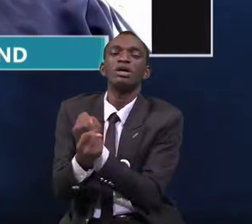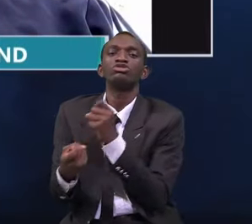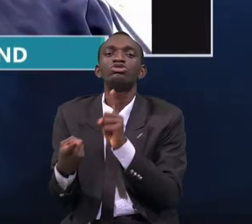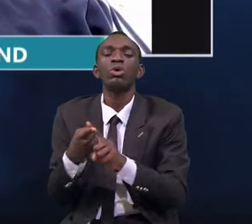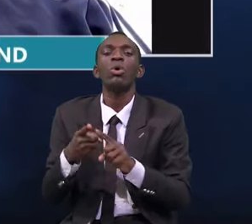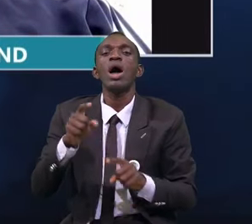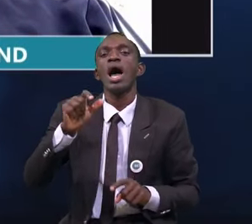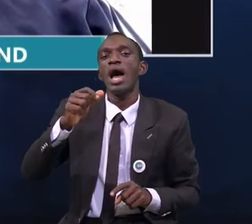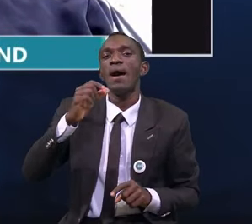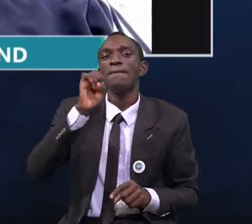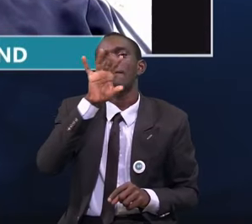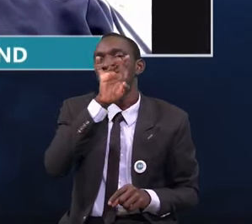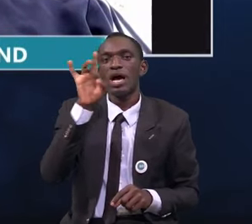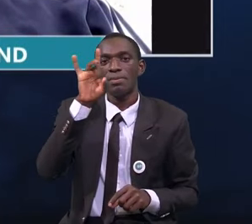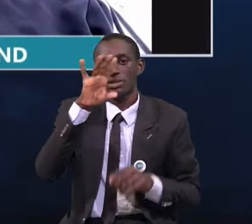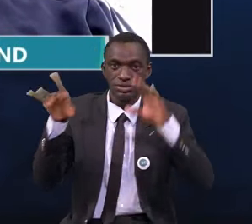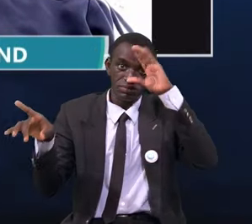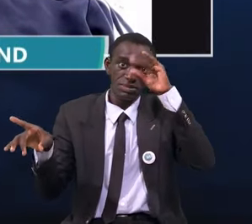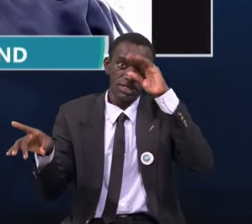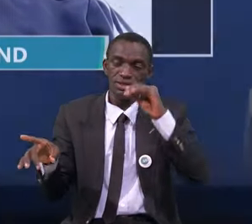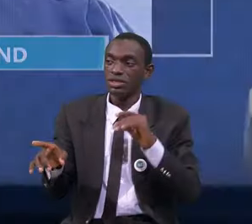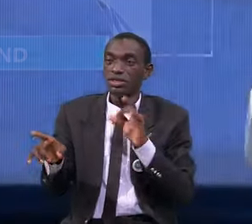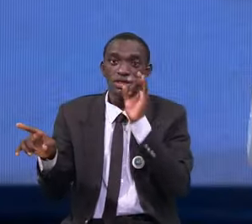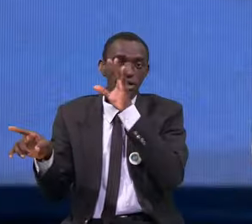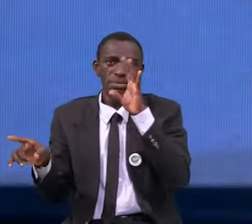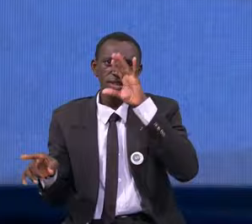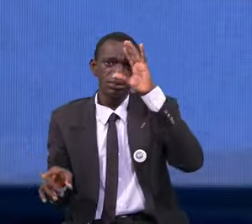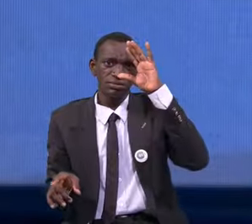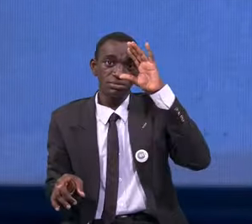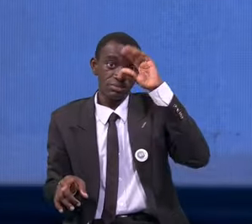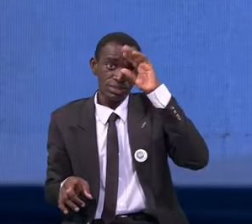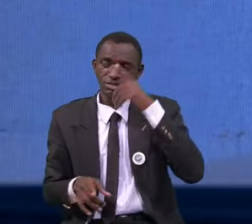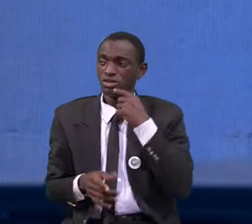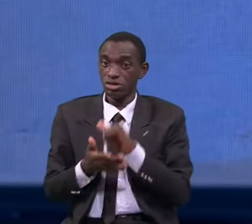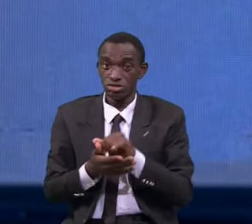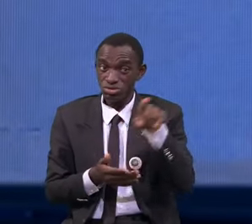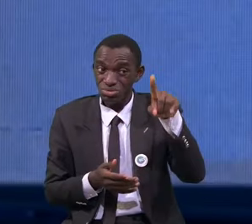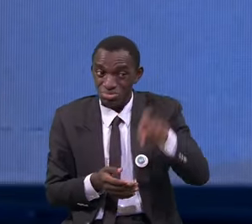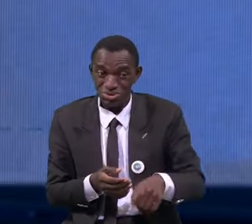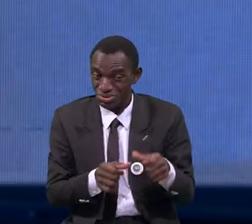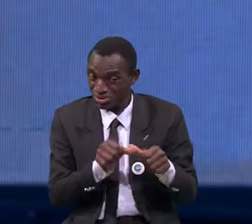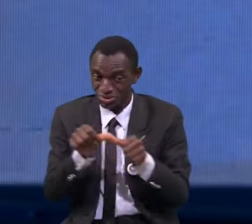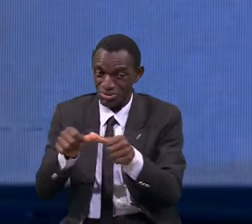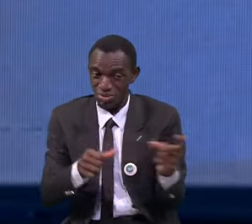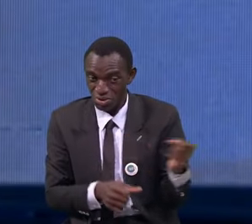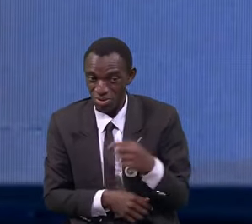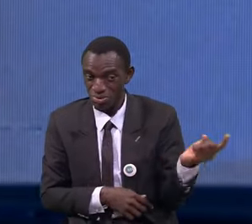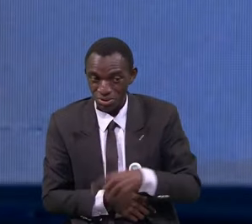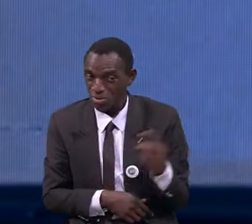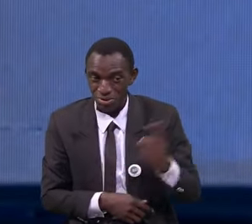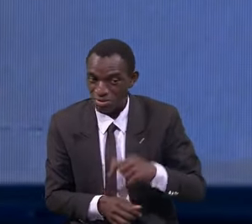And that herbalist has said, you keep coming, keep coming, keep coming.